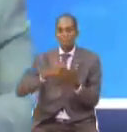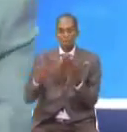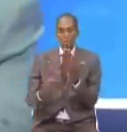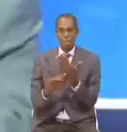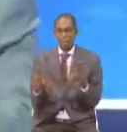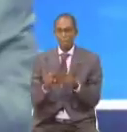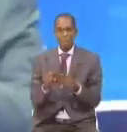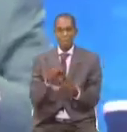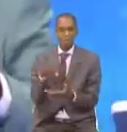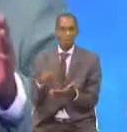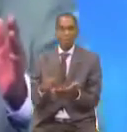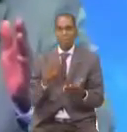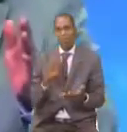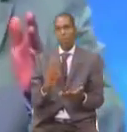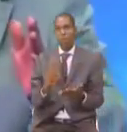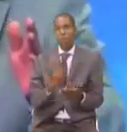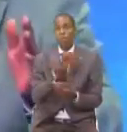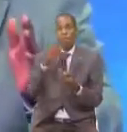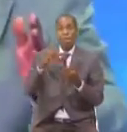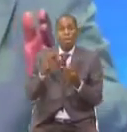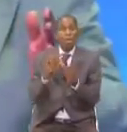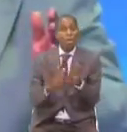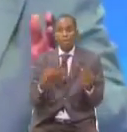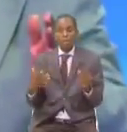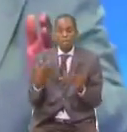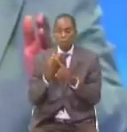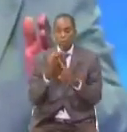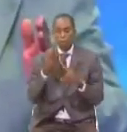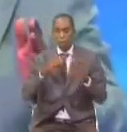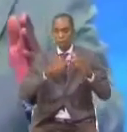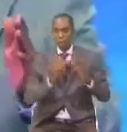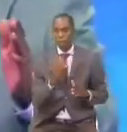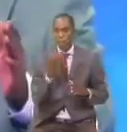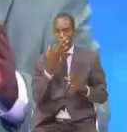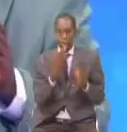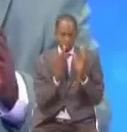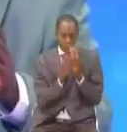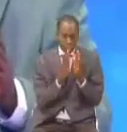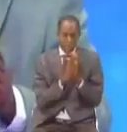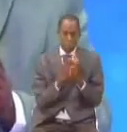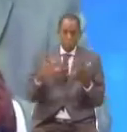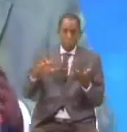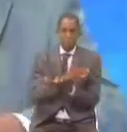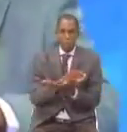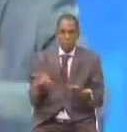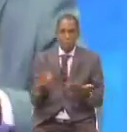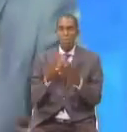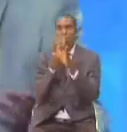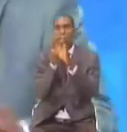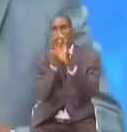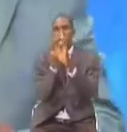this. When everything from the beginning of prayer and the choruses and those